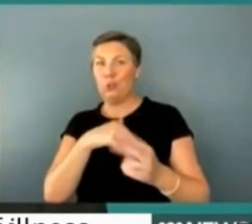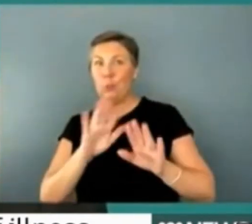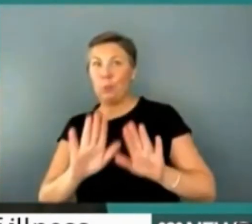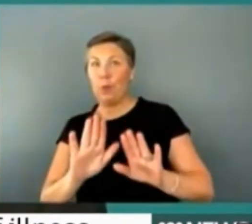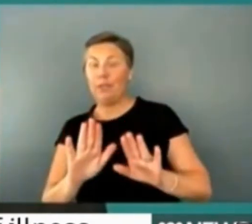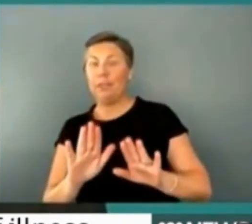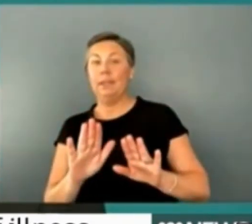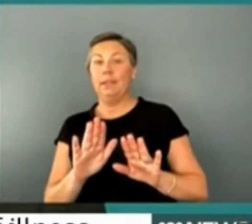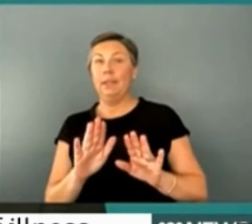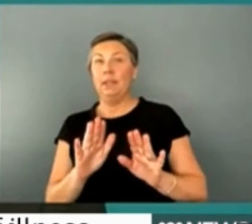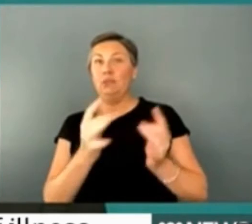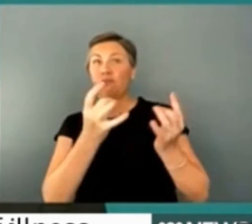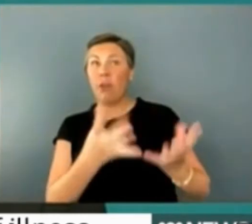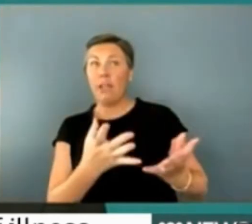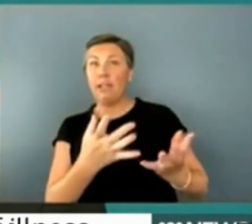early next year.